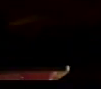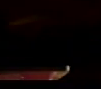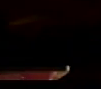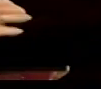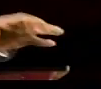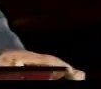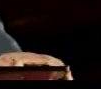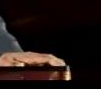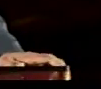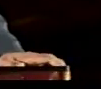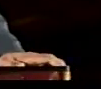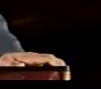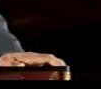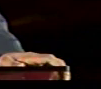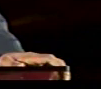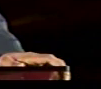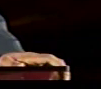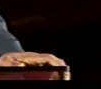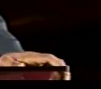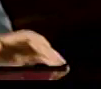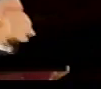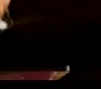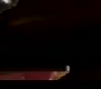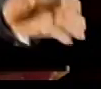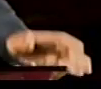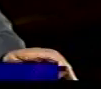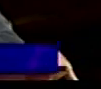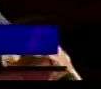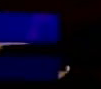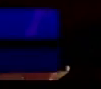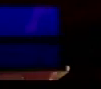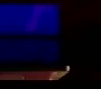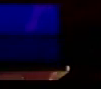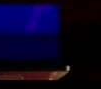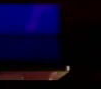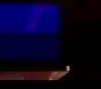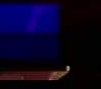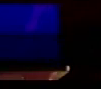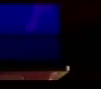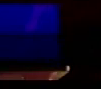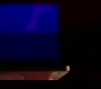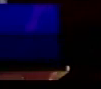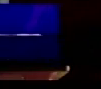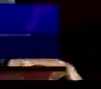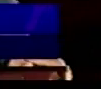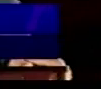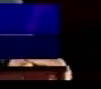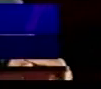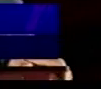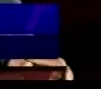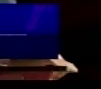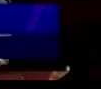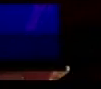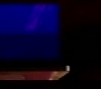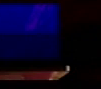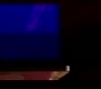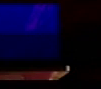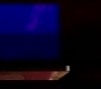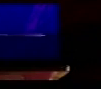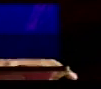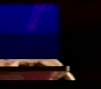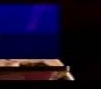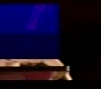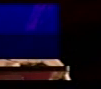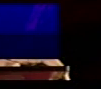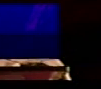women, every aspect, the village, the urban. So it's a broad topic that we want to examine briefly